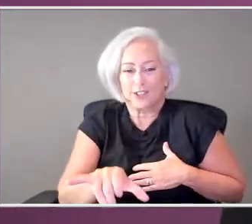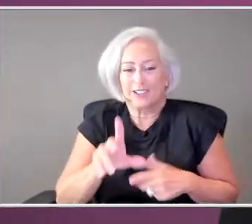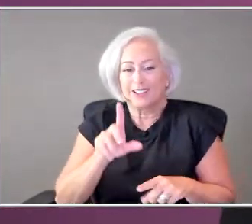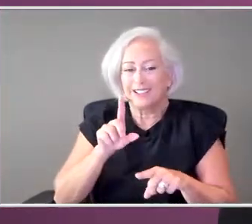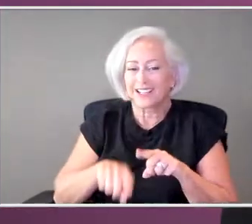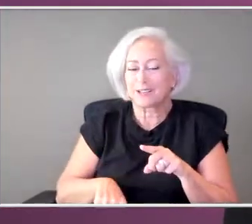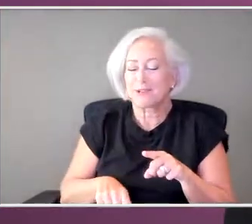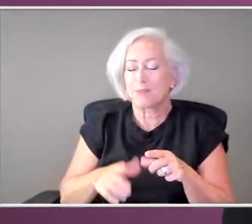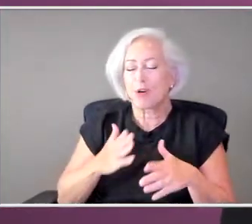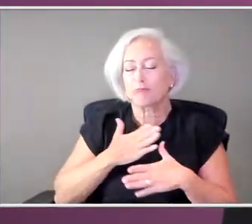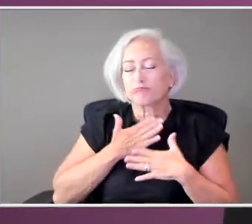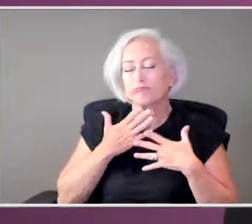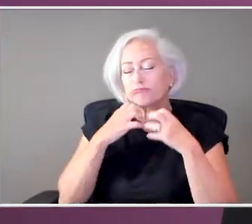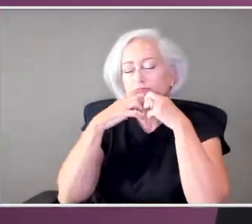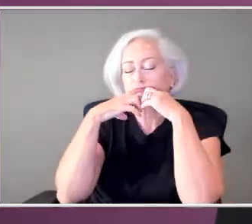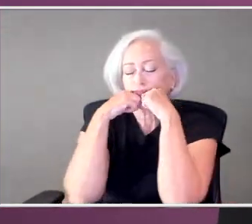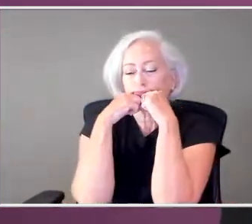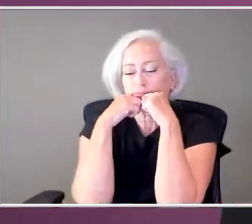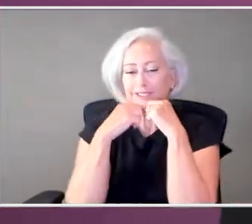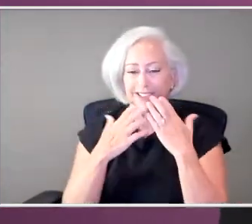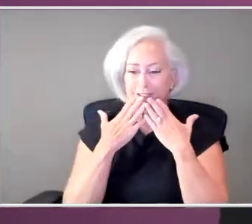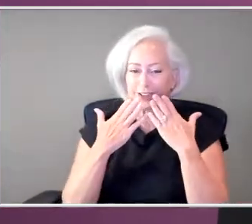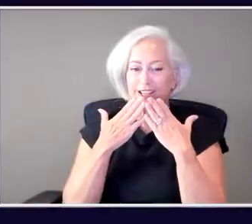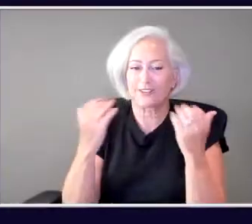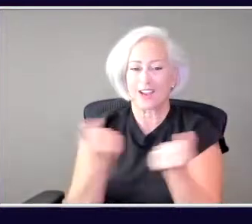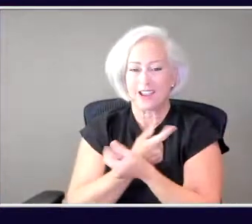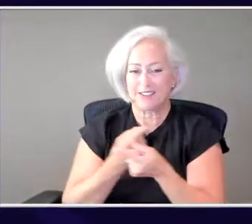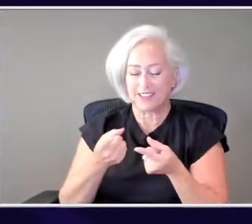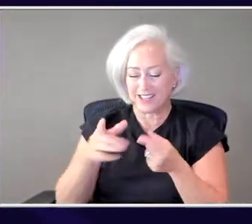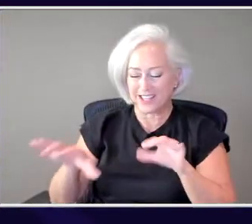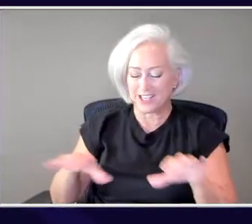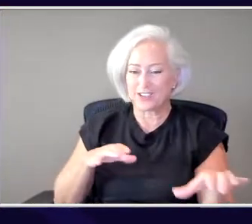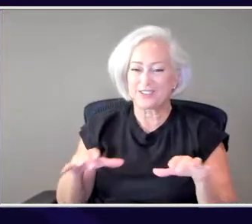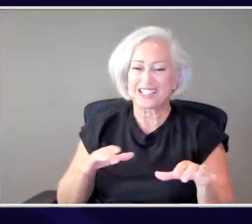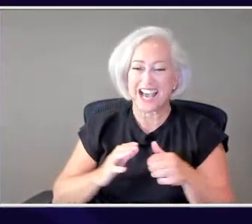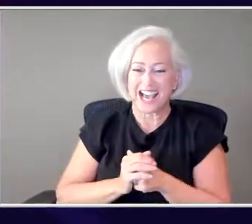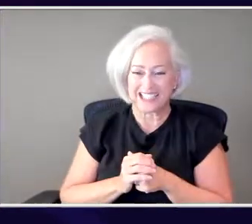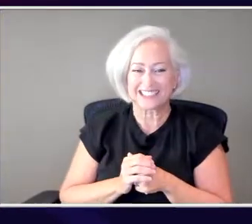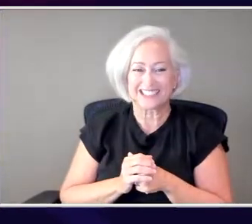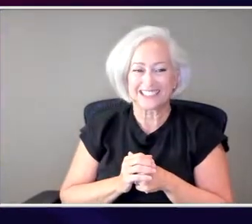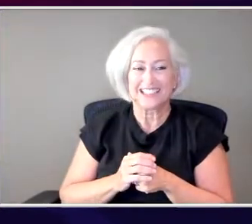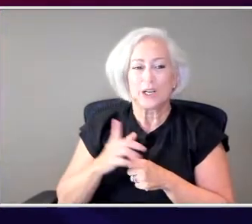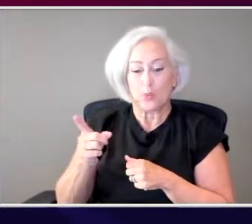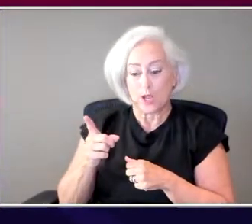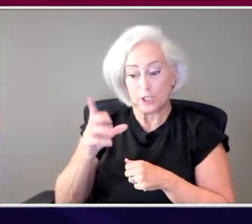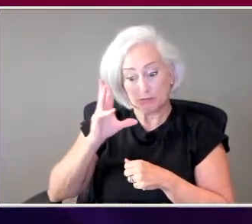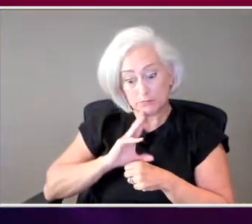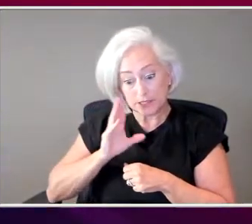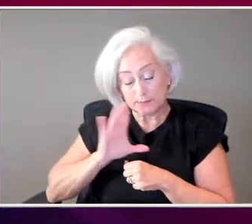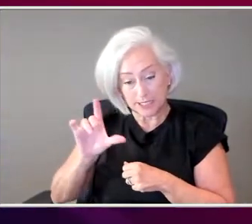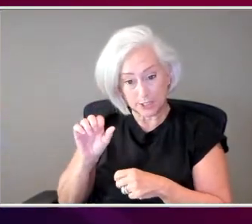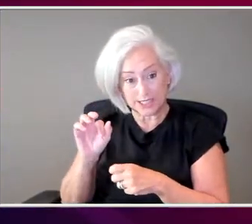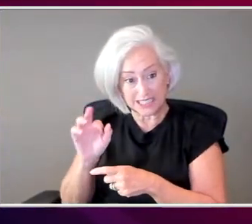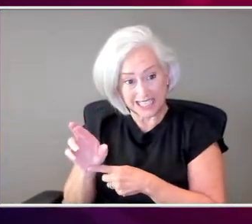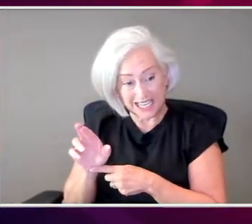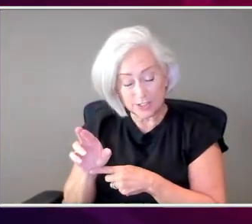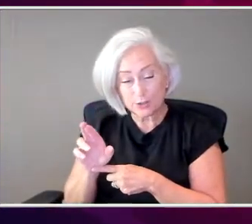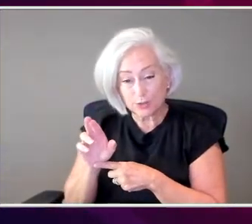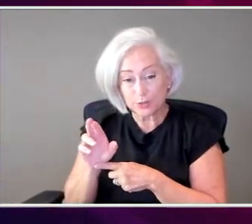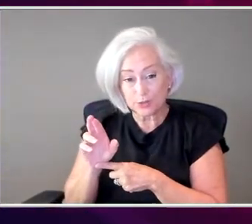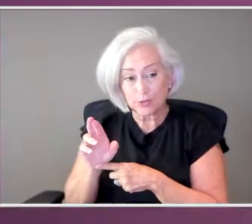grateful. So thank you for everything that you have done. And you know, when you're going through cancer and everything, you